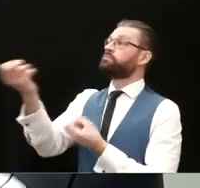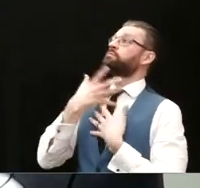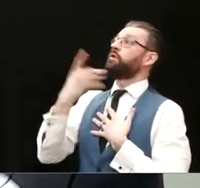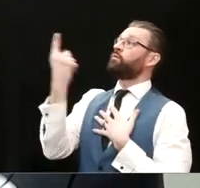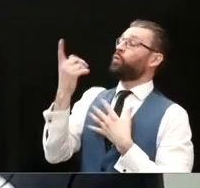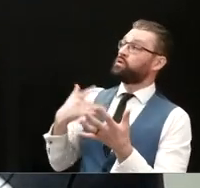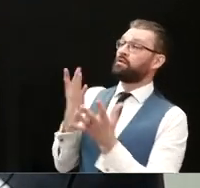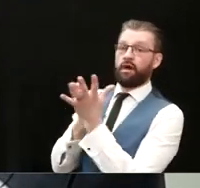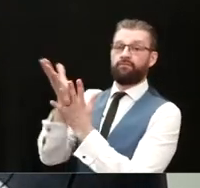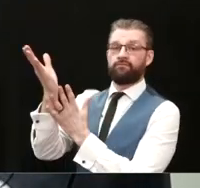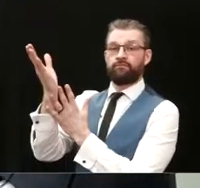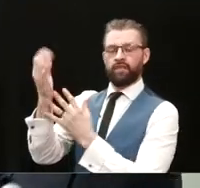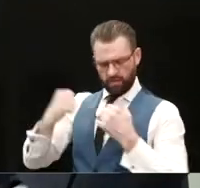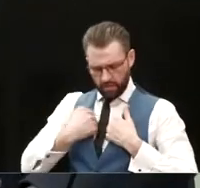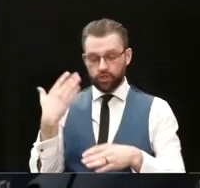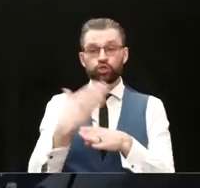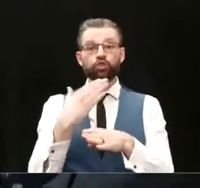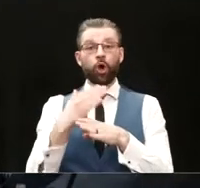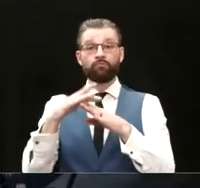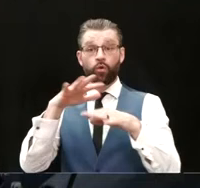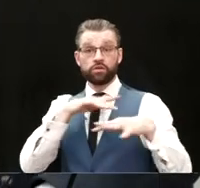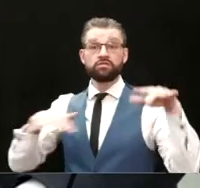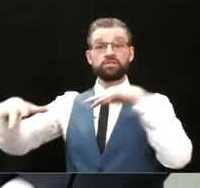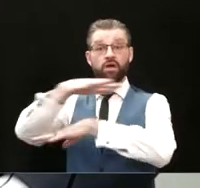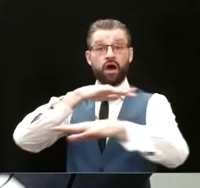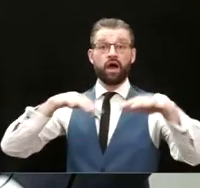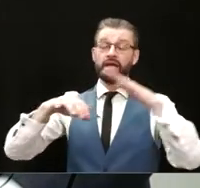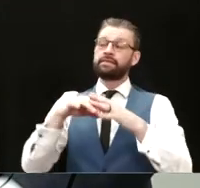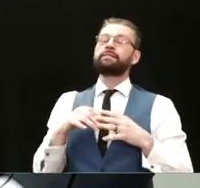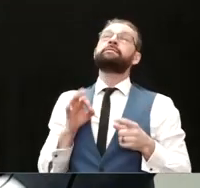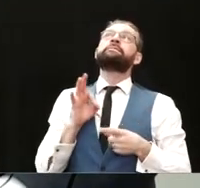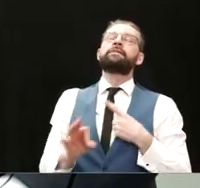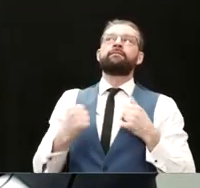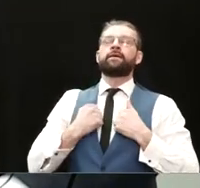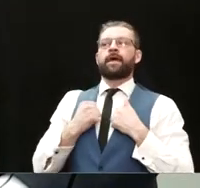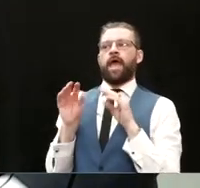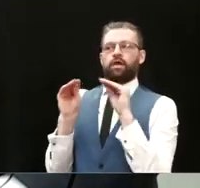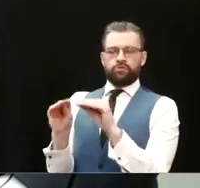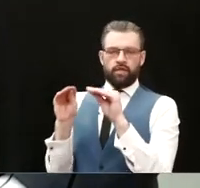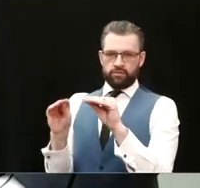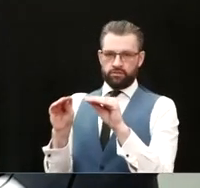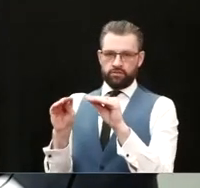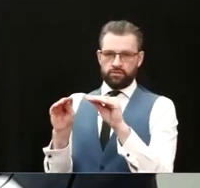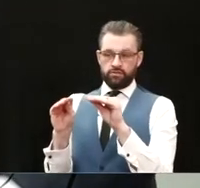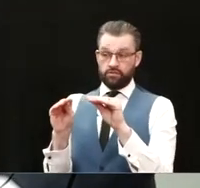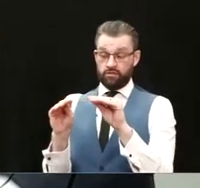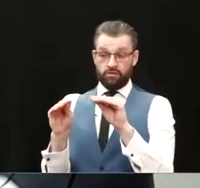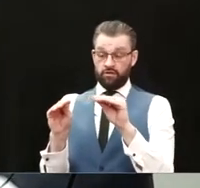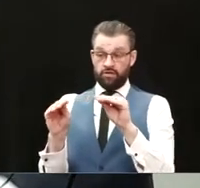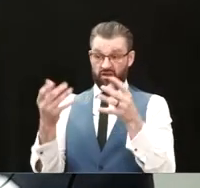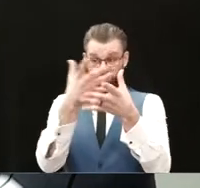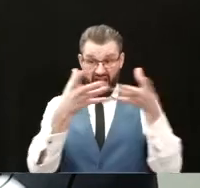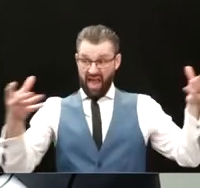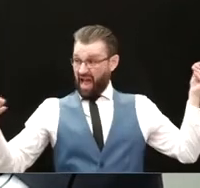survivors. Our job as a society, and especially as educators, is to bridge that chasm,